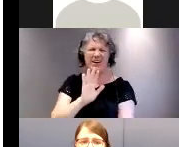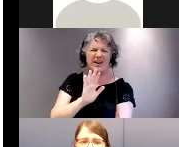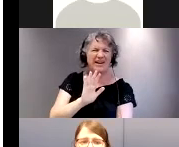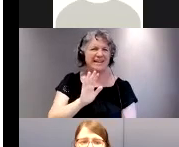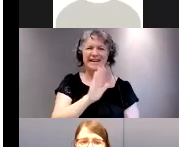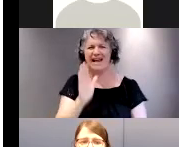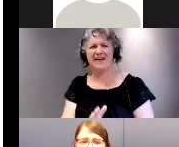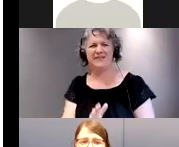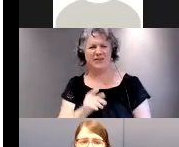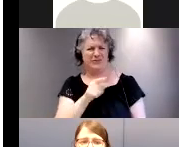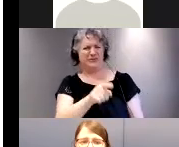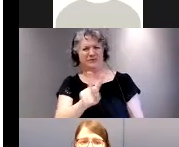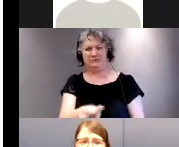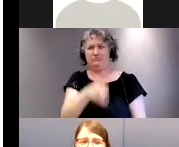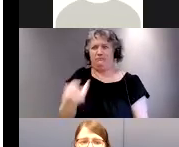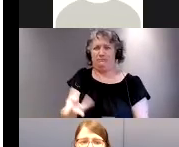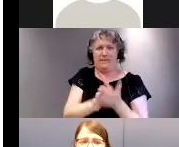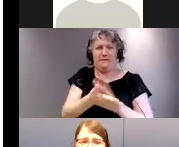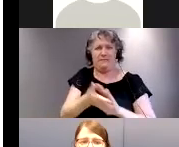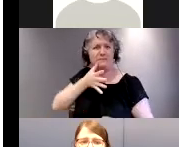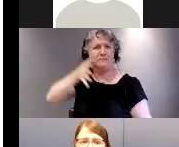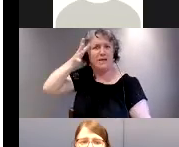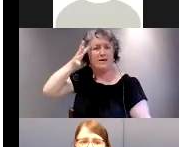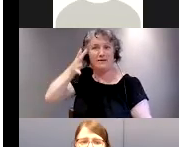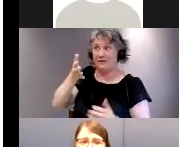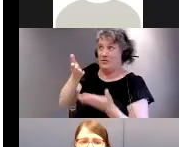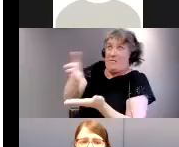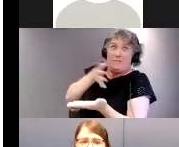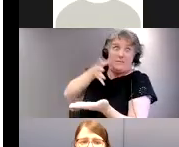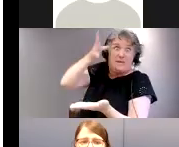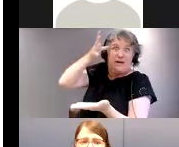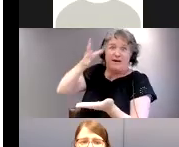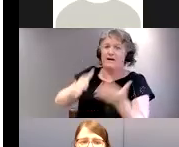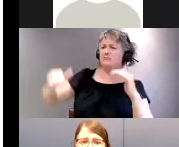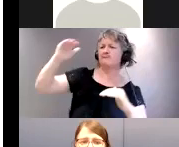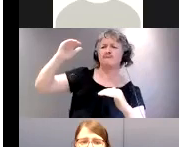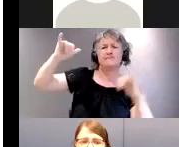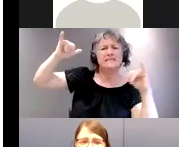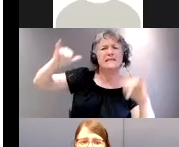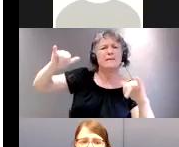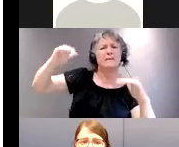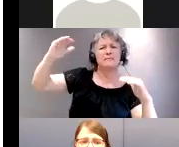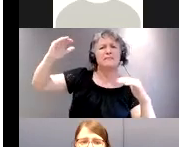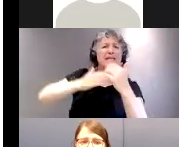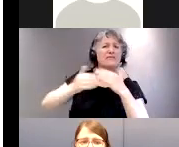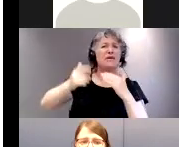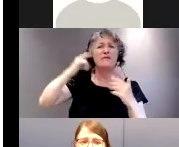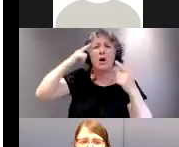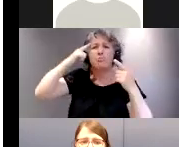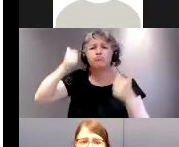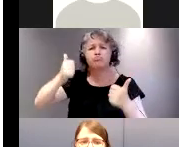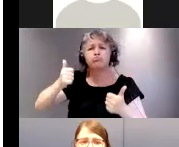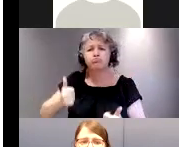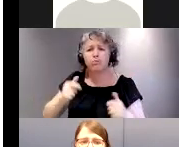where you are the parent of your parent. That doesn't work. You will always be the child, and your role may look a little